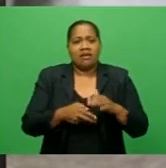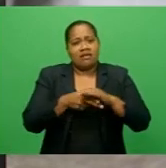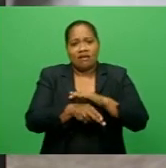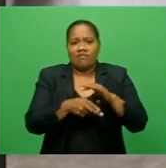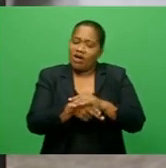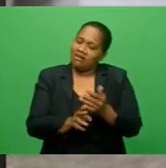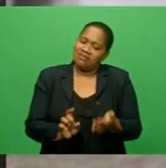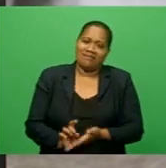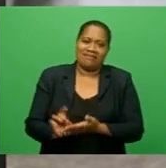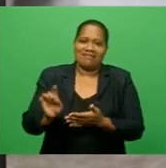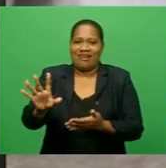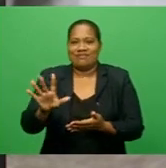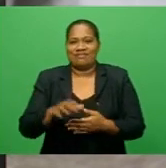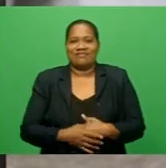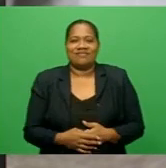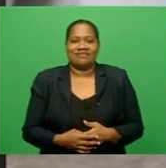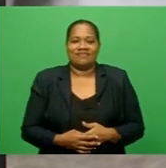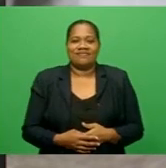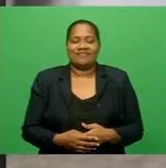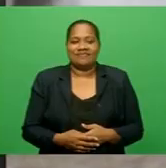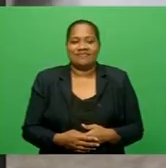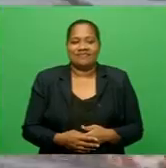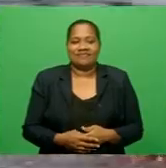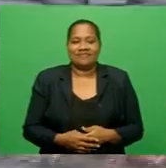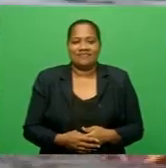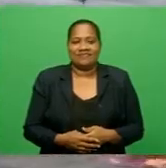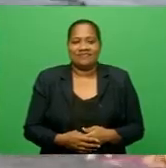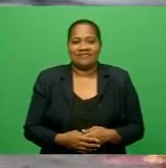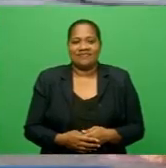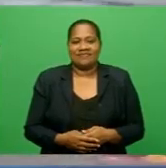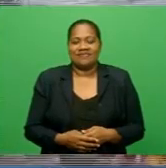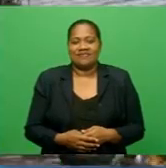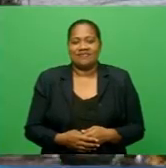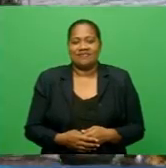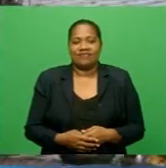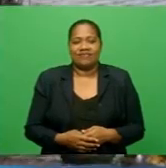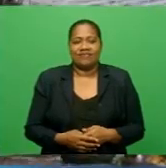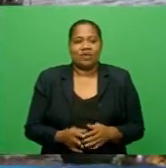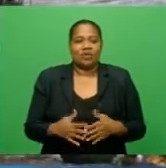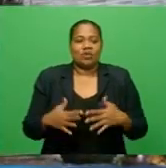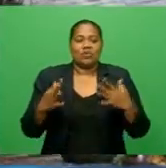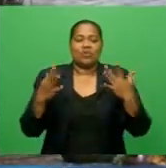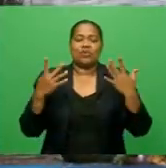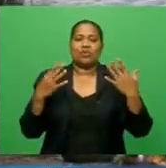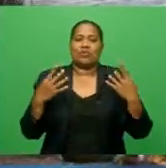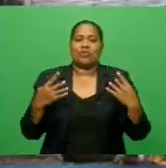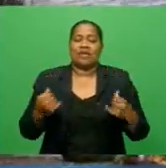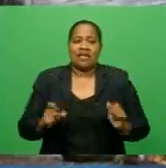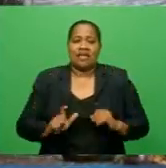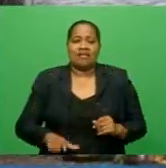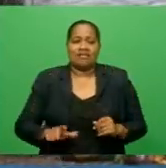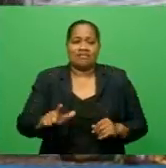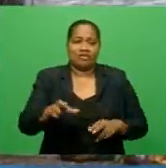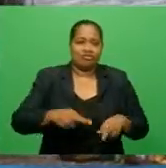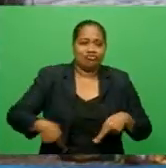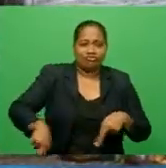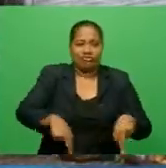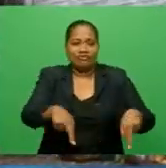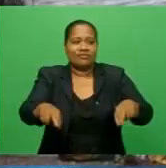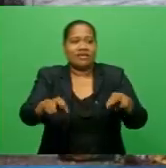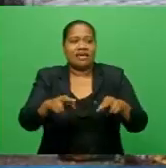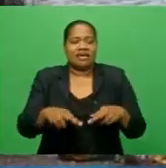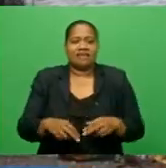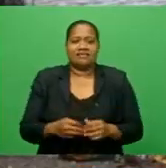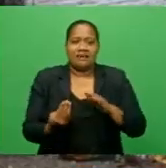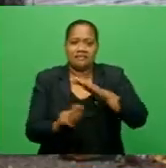competition. Talema Terakula with more. Cooling off at the Lambasa River following their mud bath at Subrail Park, the